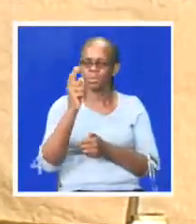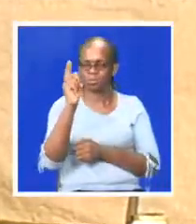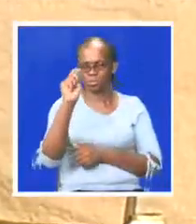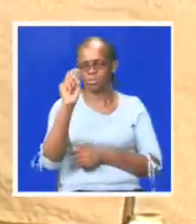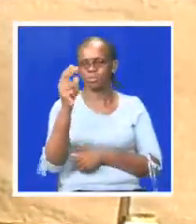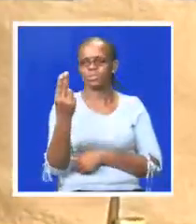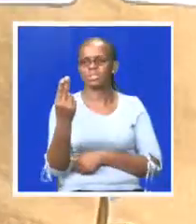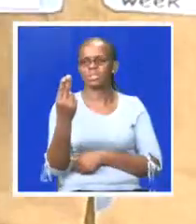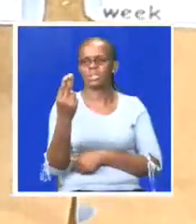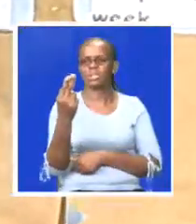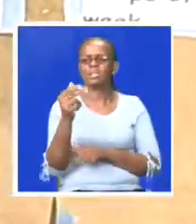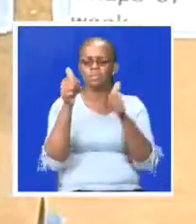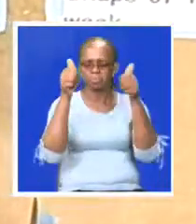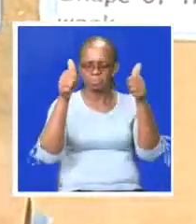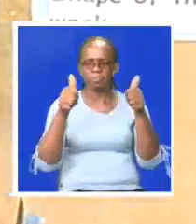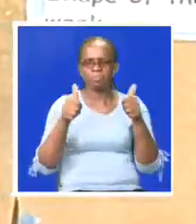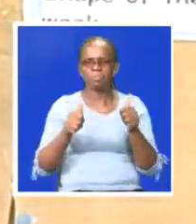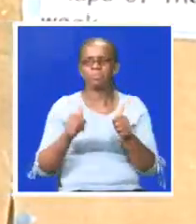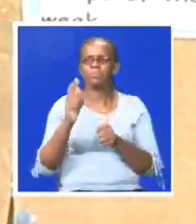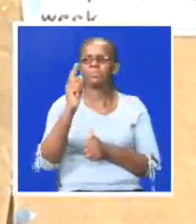Tuesday. We are going to put the card here.